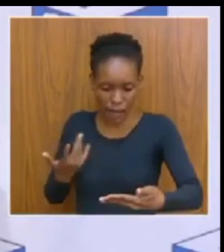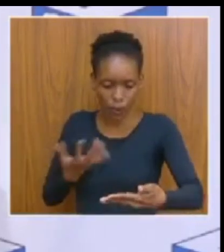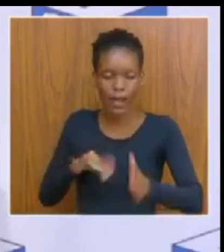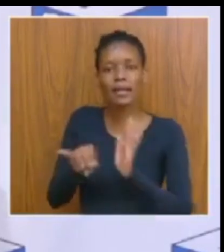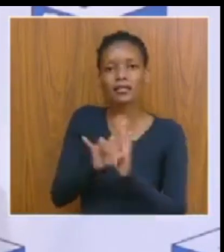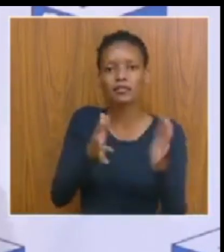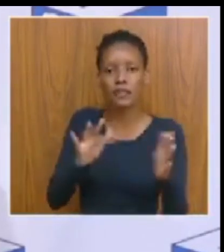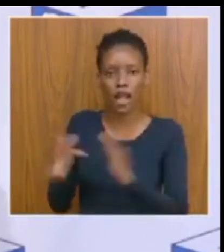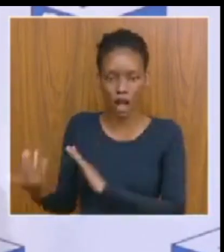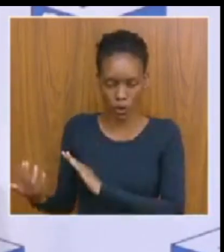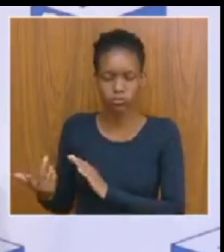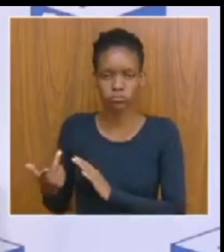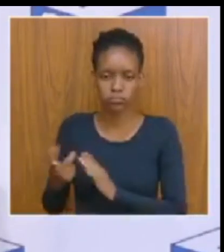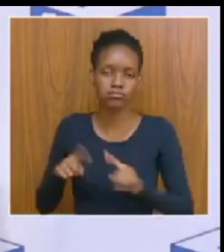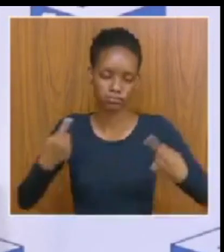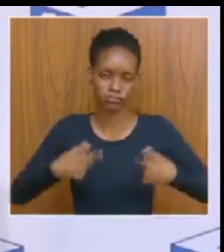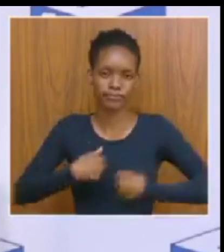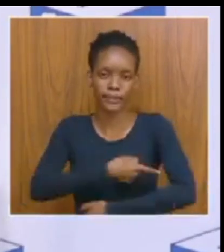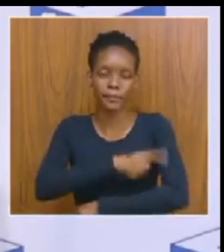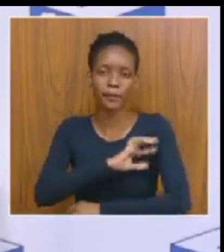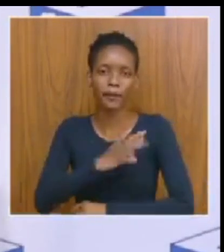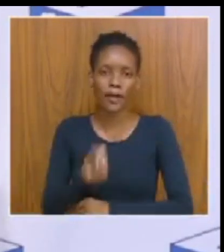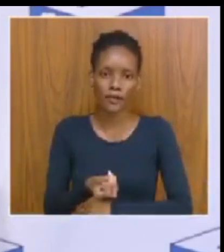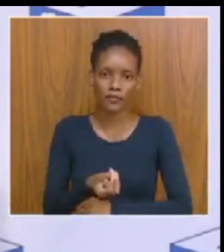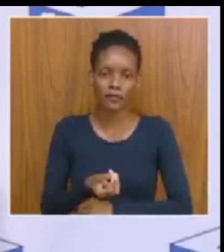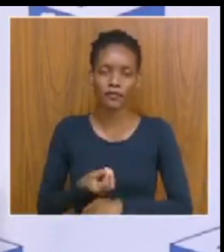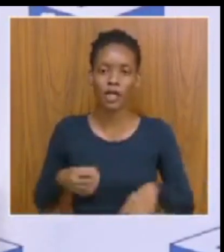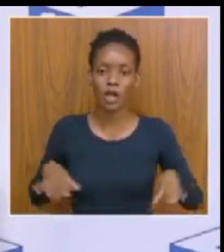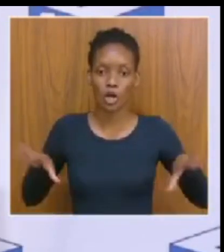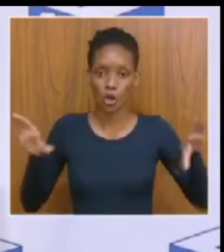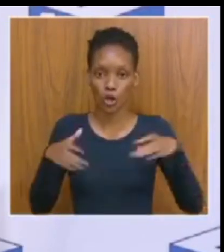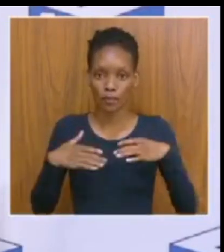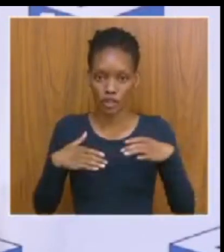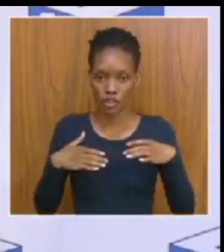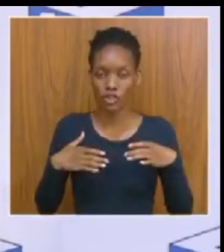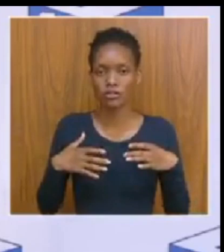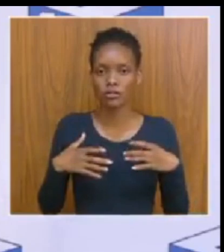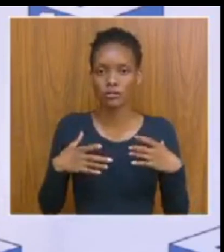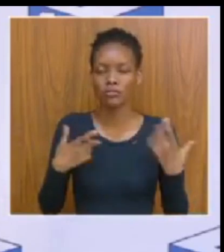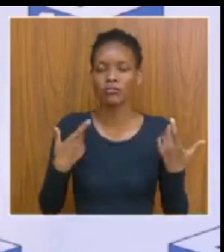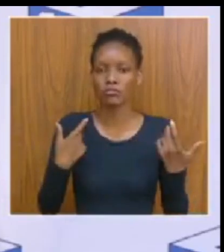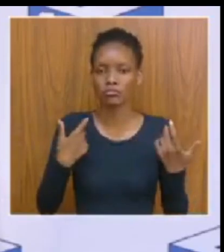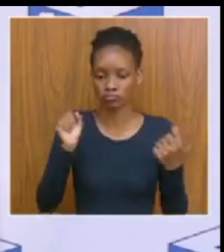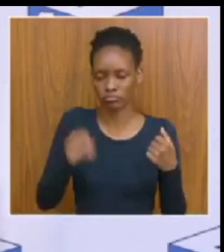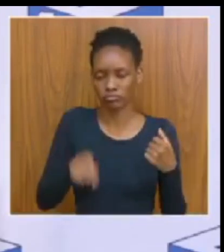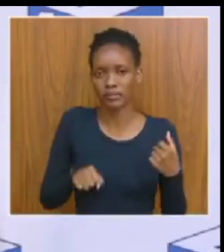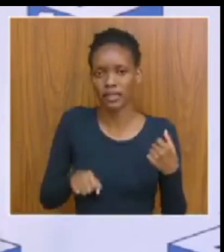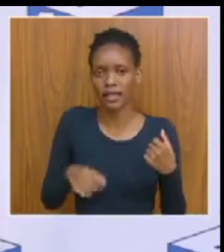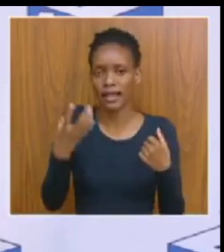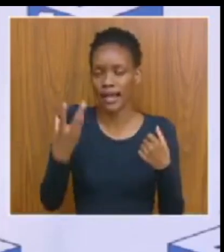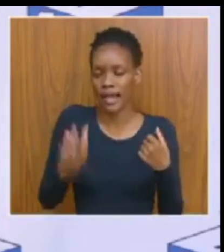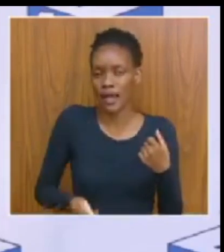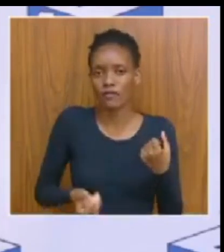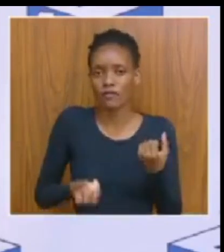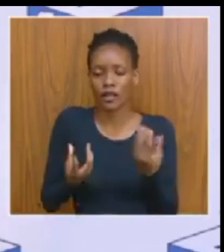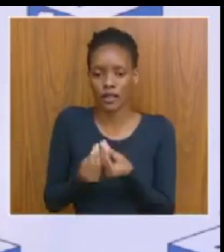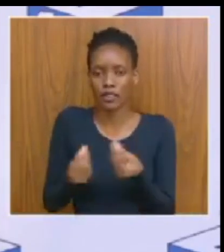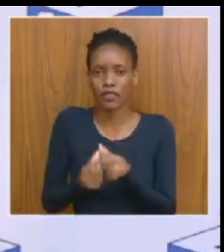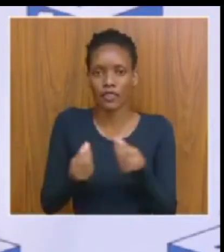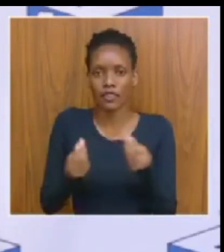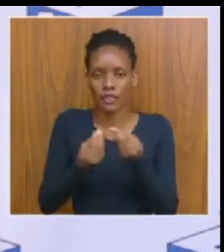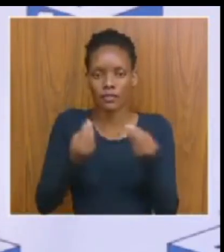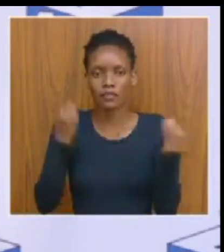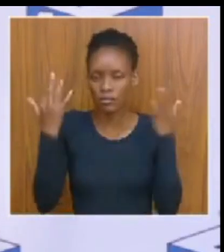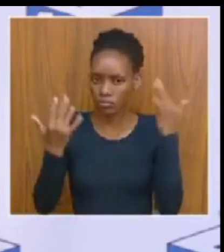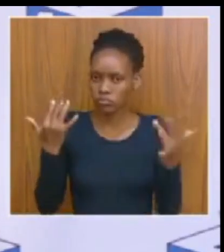Commission exercises that power based on an internal policy that does a number of things. One,